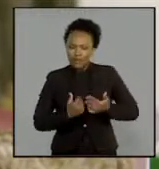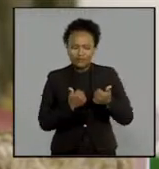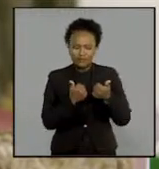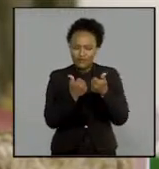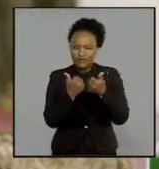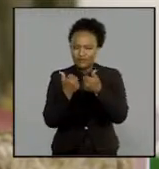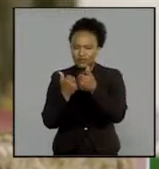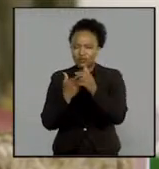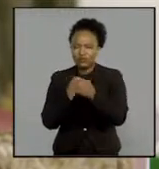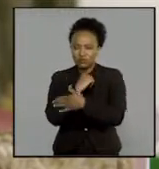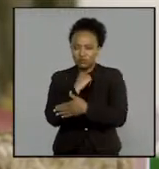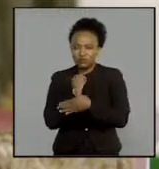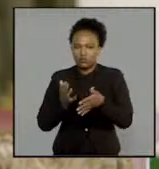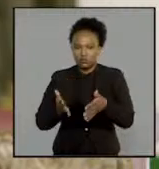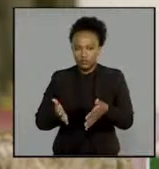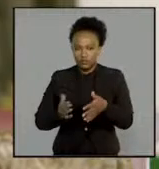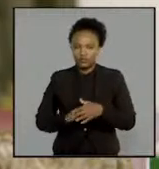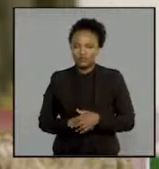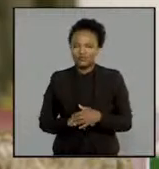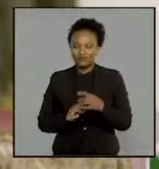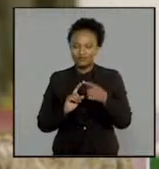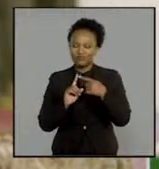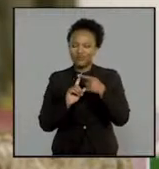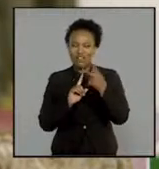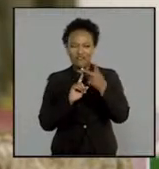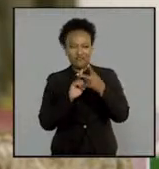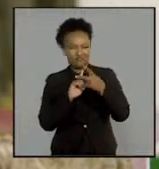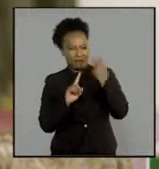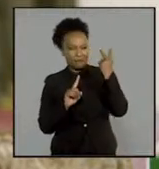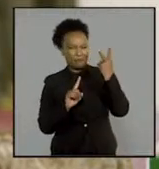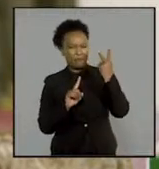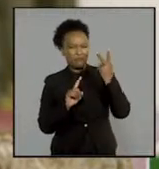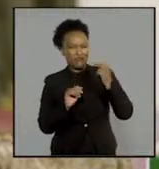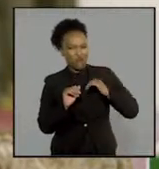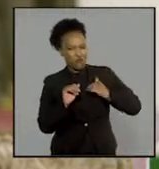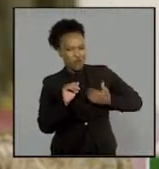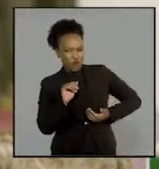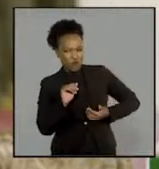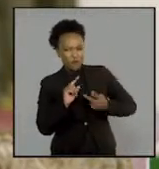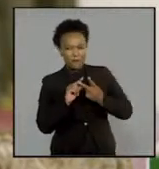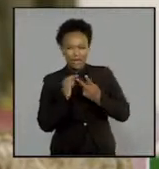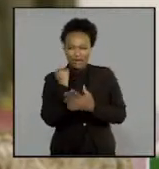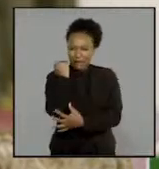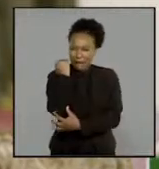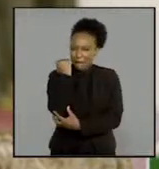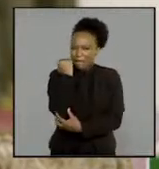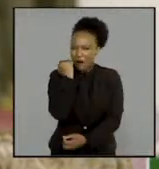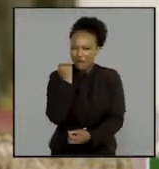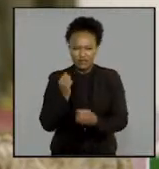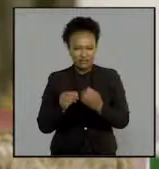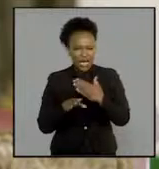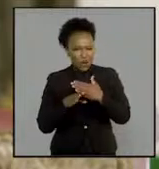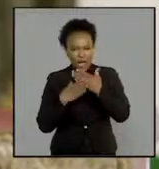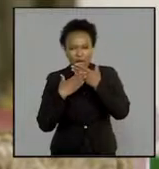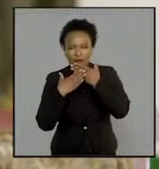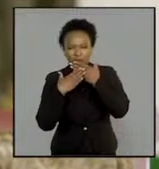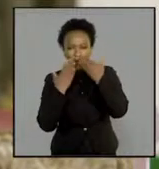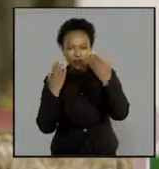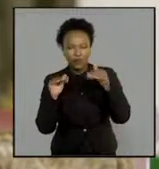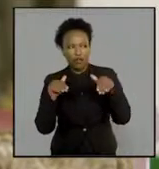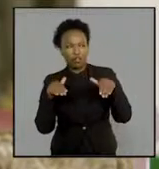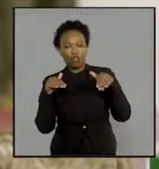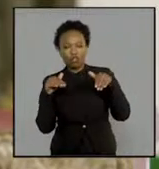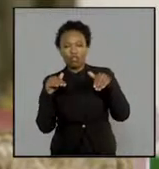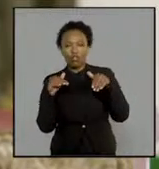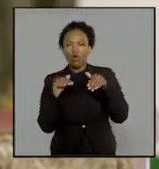challenges facing our women in our country. The scourge of violence against women,